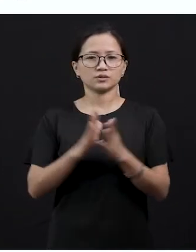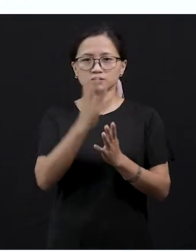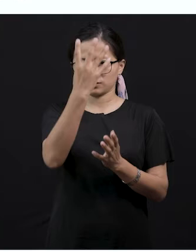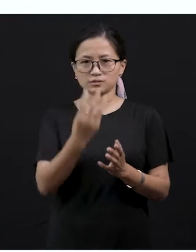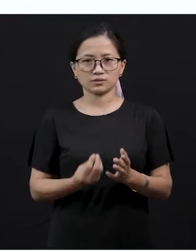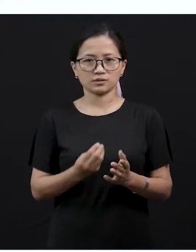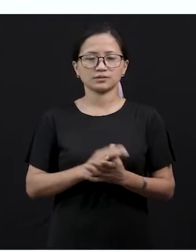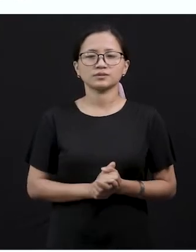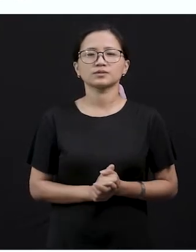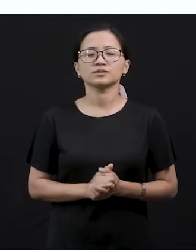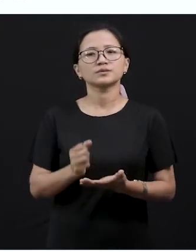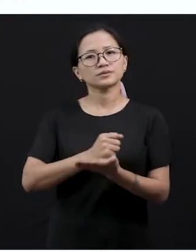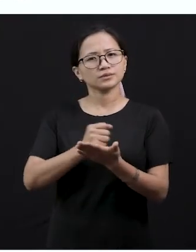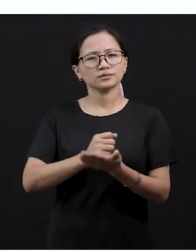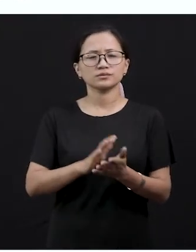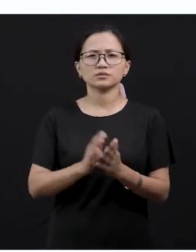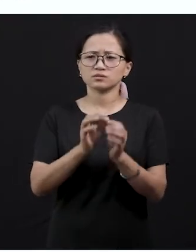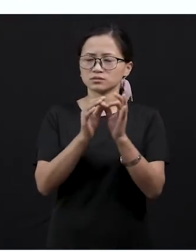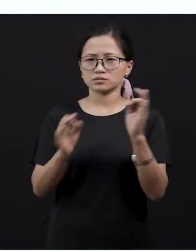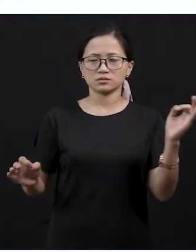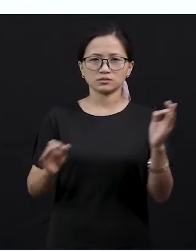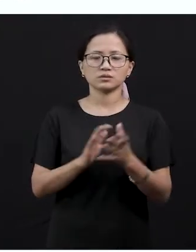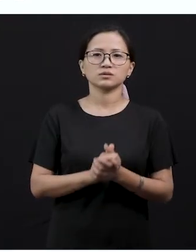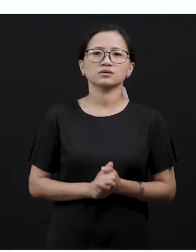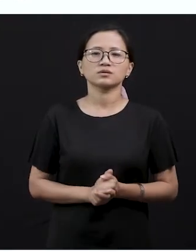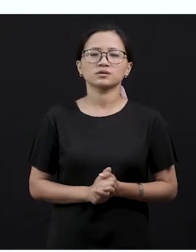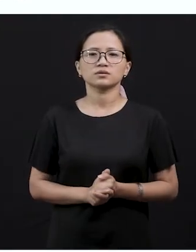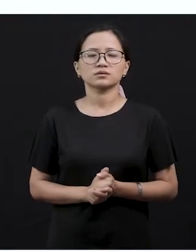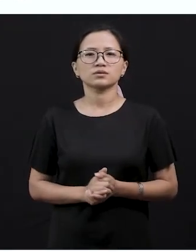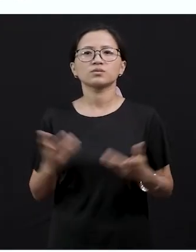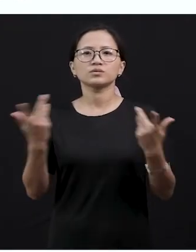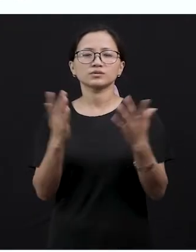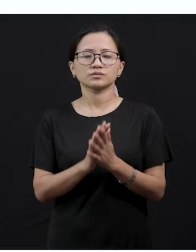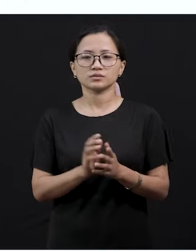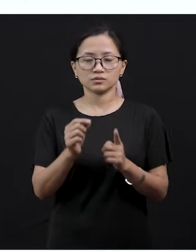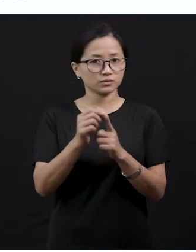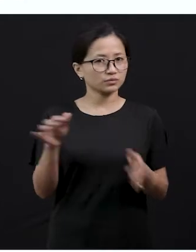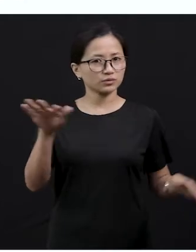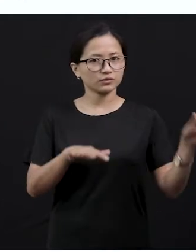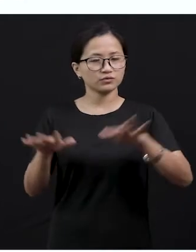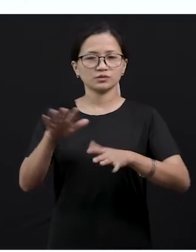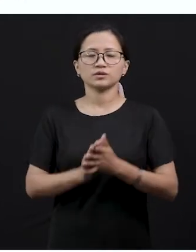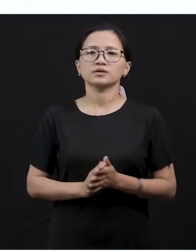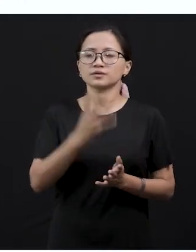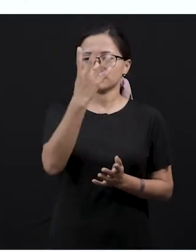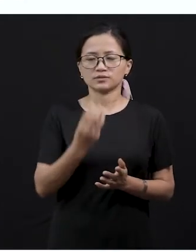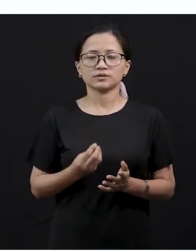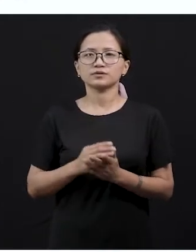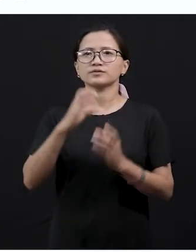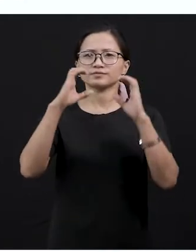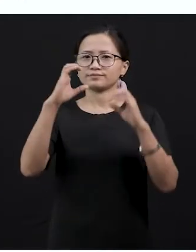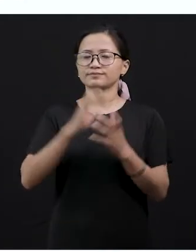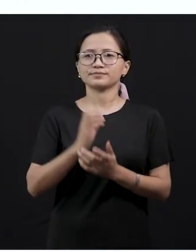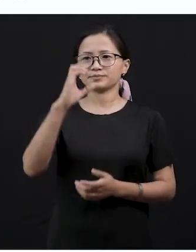also practicing in the story. They were practicing a play which they are going to perform on the night of Christmas, right?